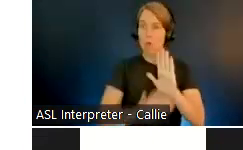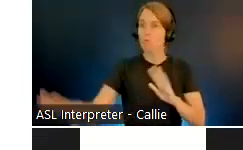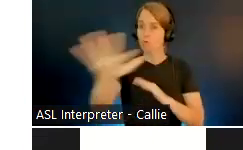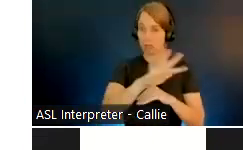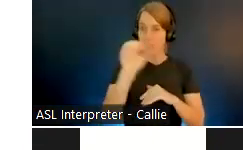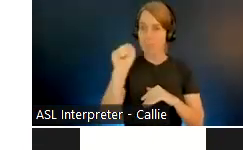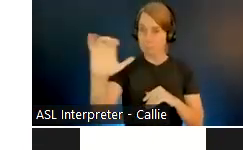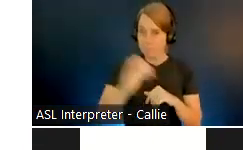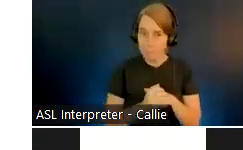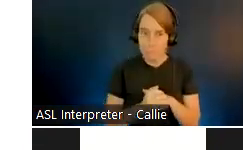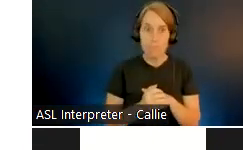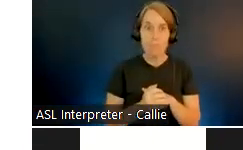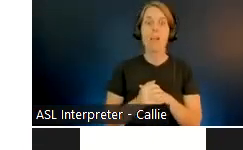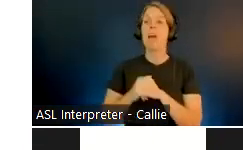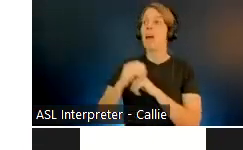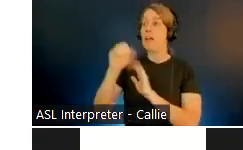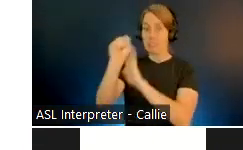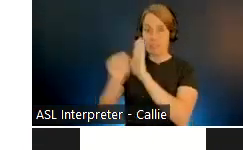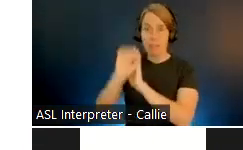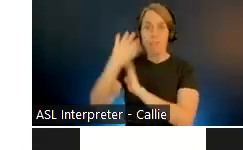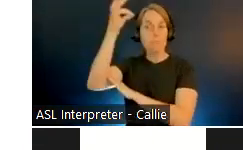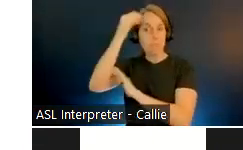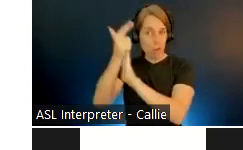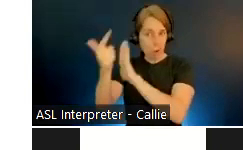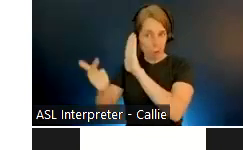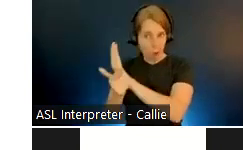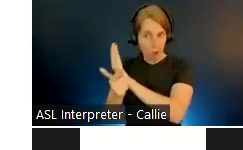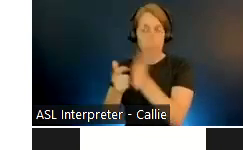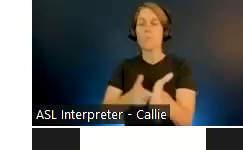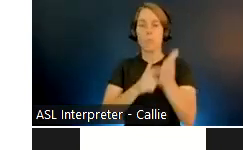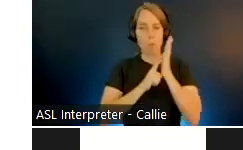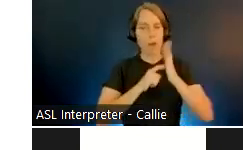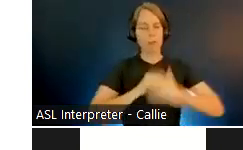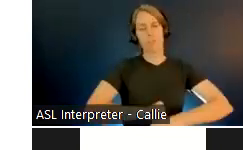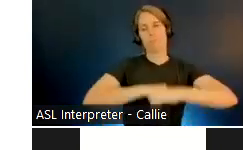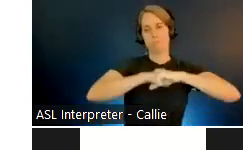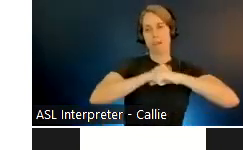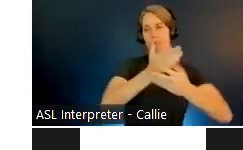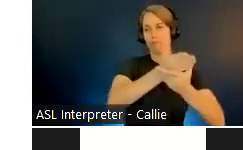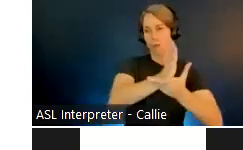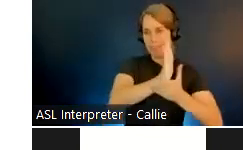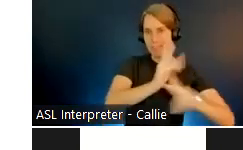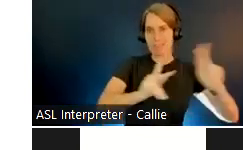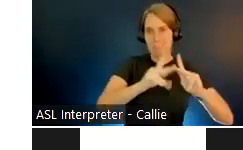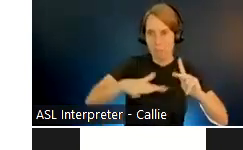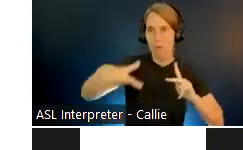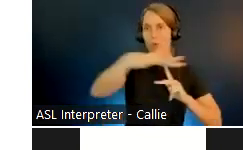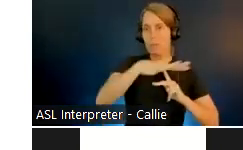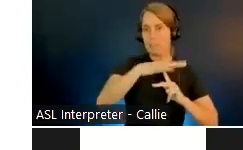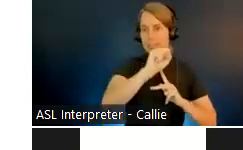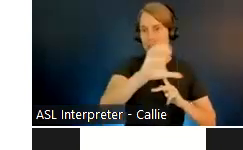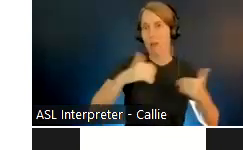with disabilities in South Carolina. We're independent of agencies that provide treatment or other services to people